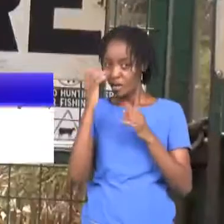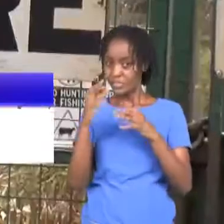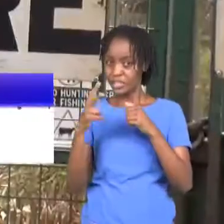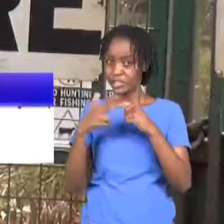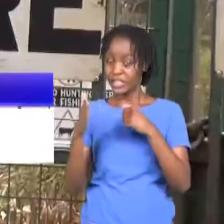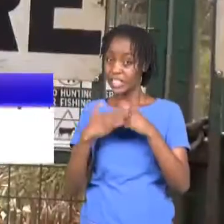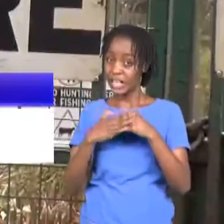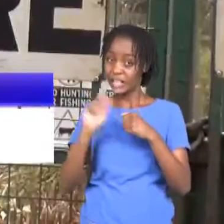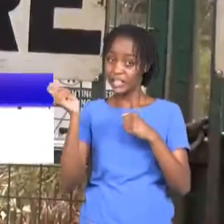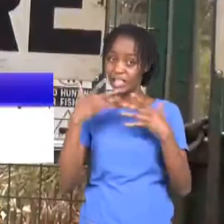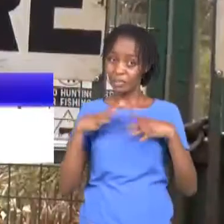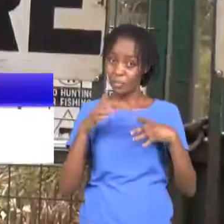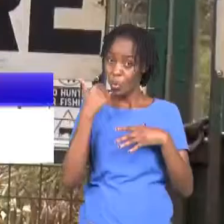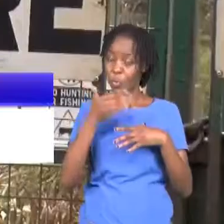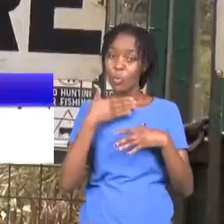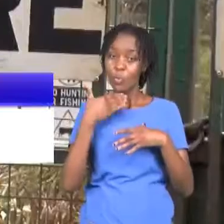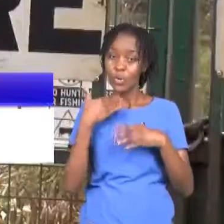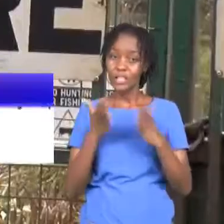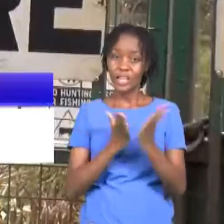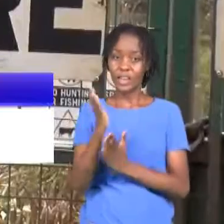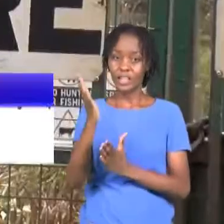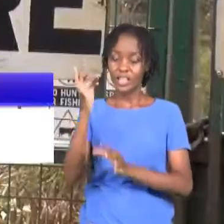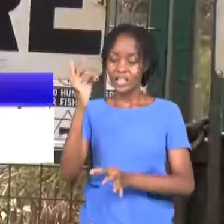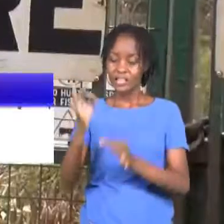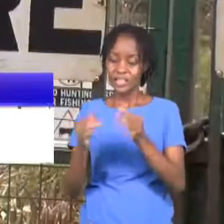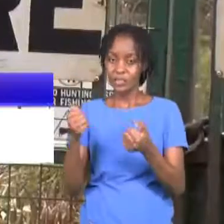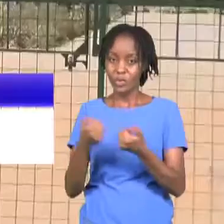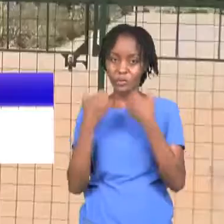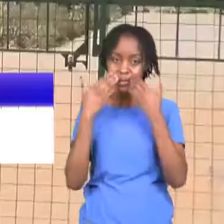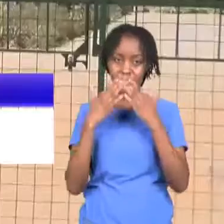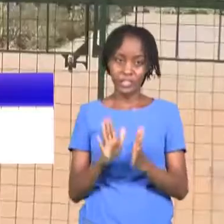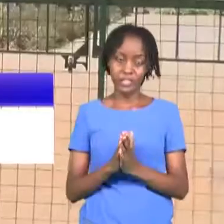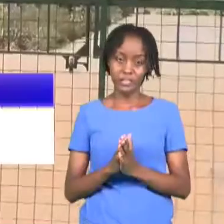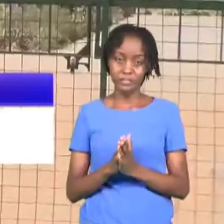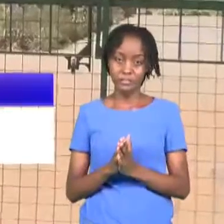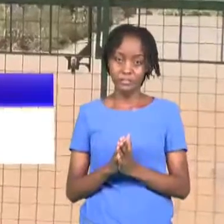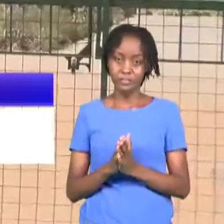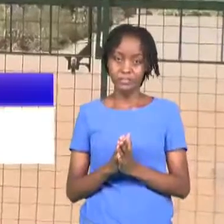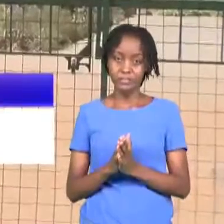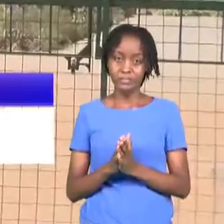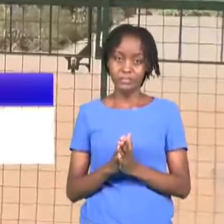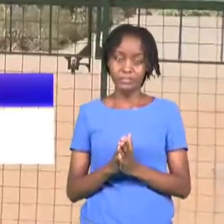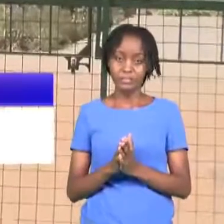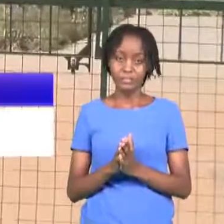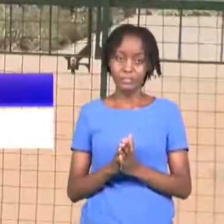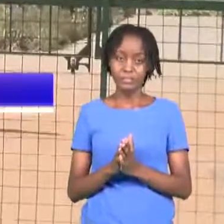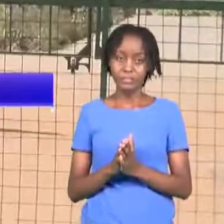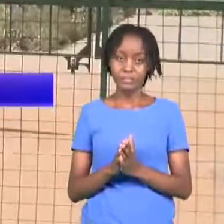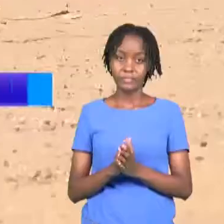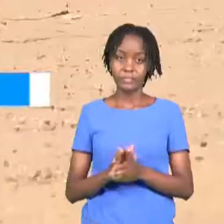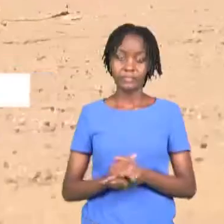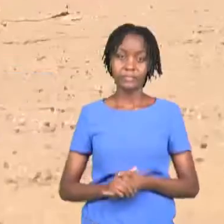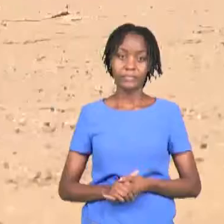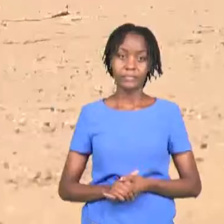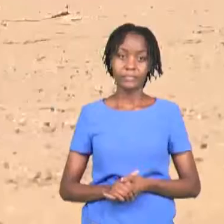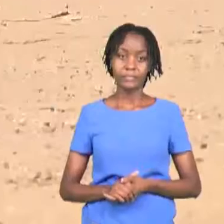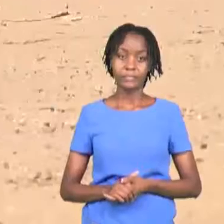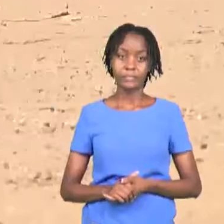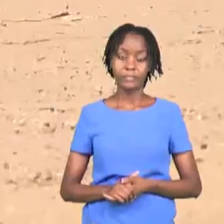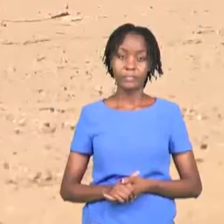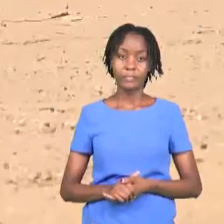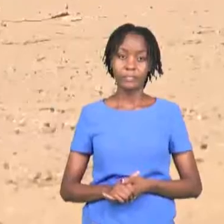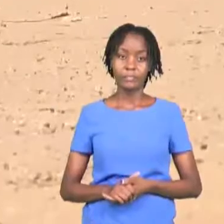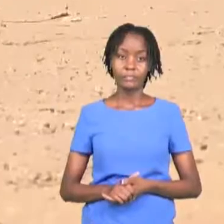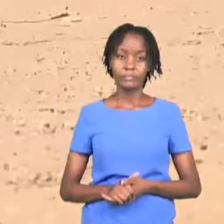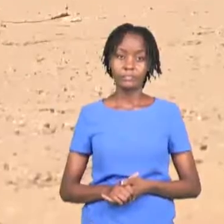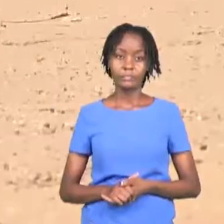seeking justice against the Kenyan Agricultural Cultivation and Manufacturing Company in London's High Court. Hadia Mosiwa